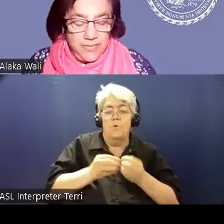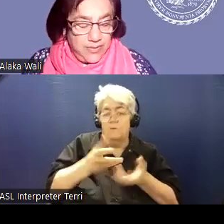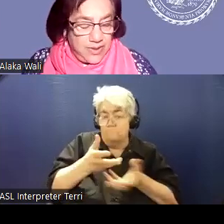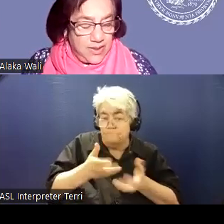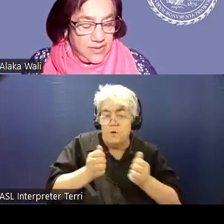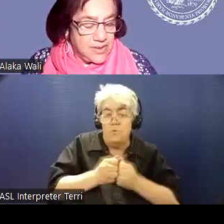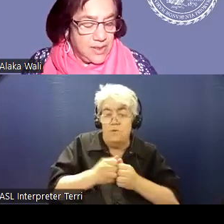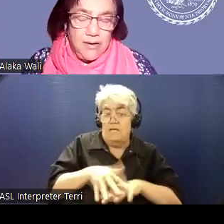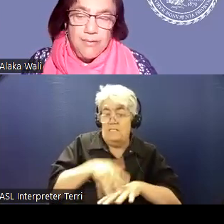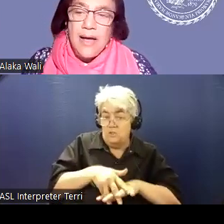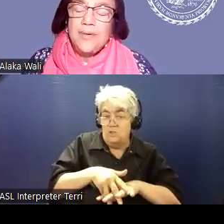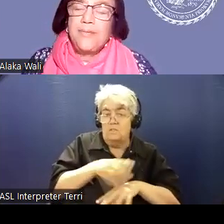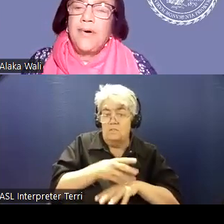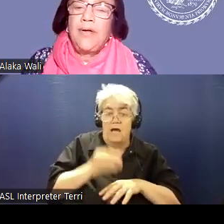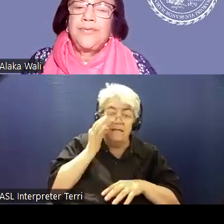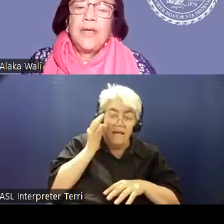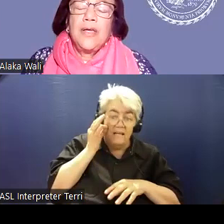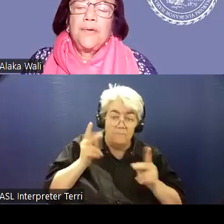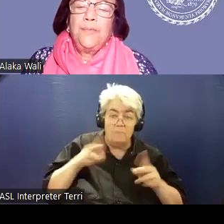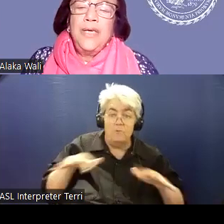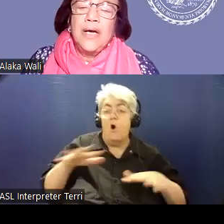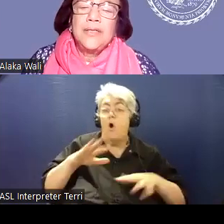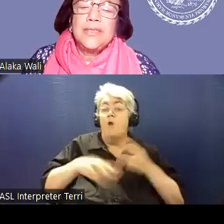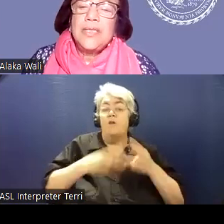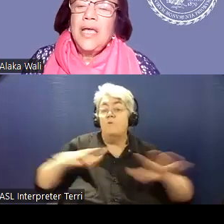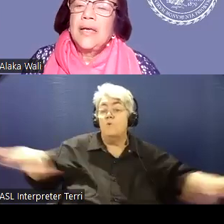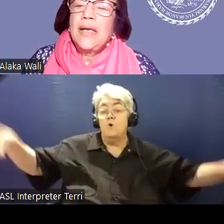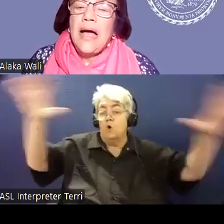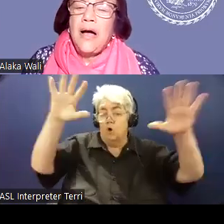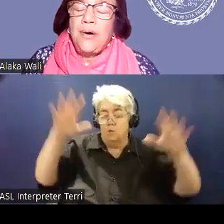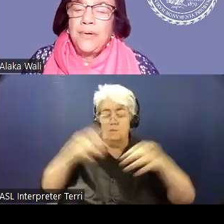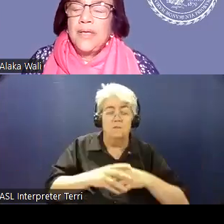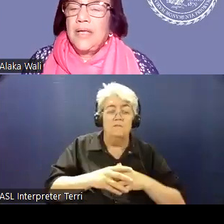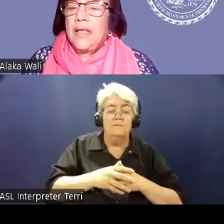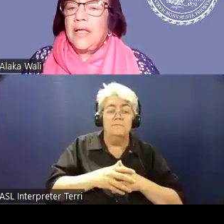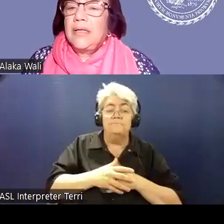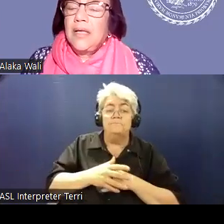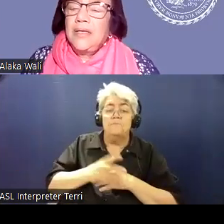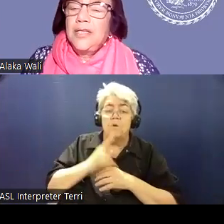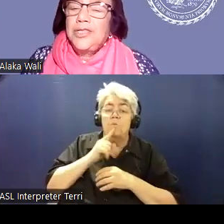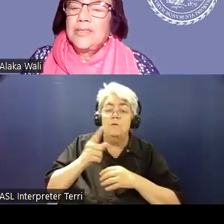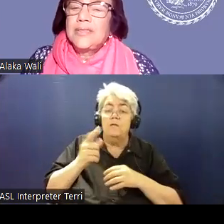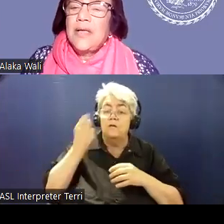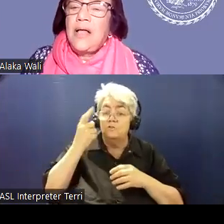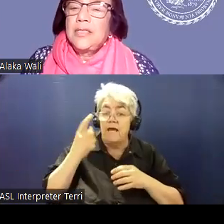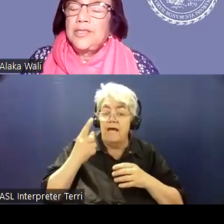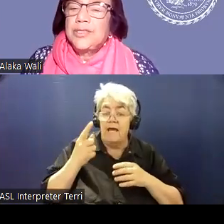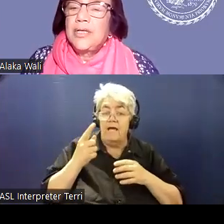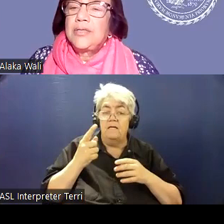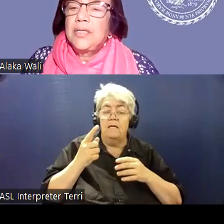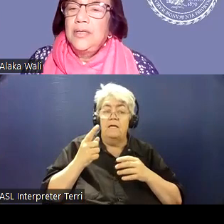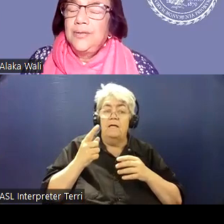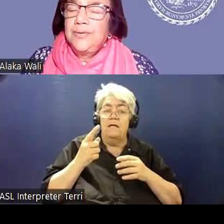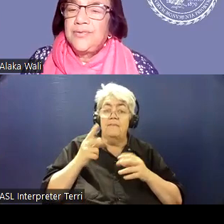Indigenous communities around the world, we understand how Indigenous